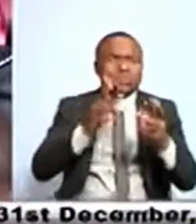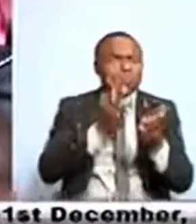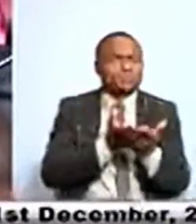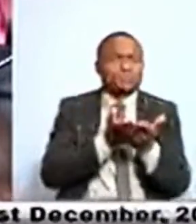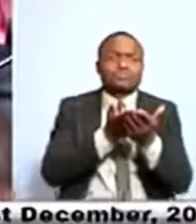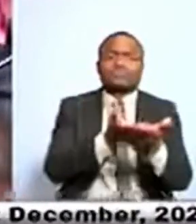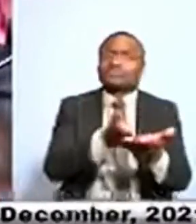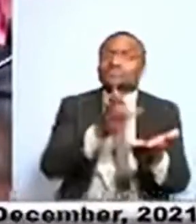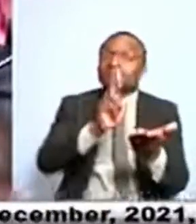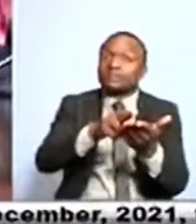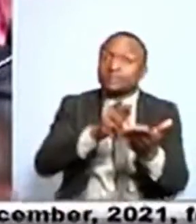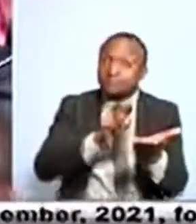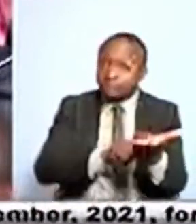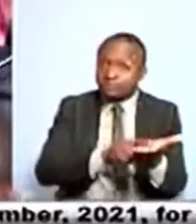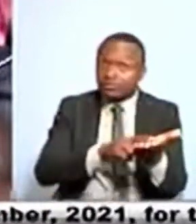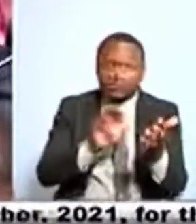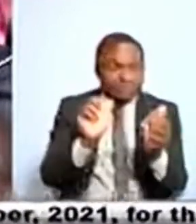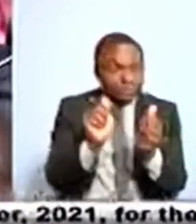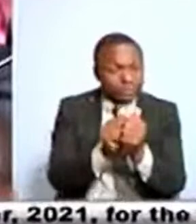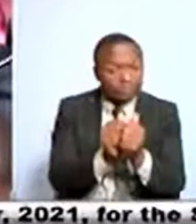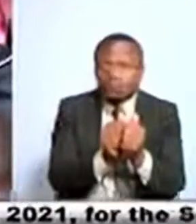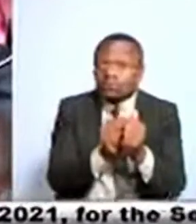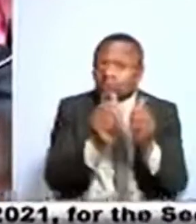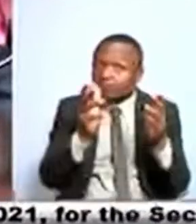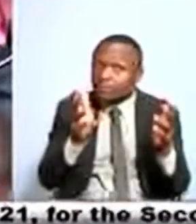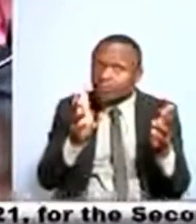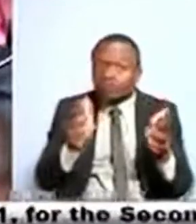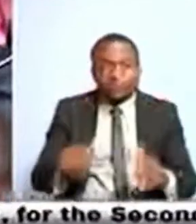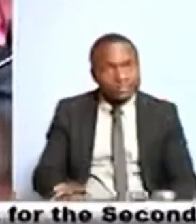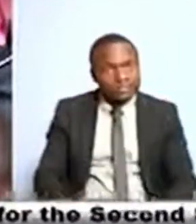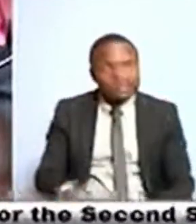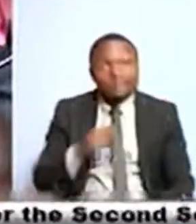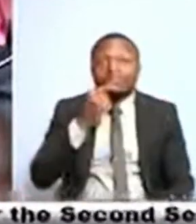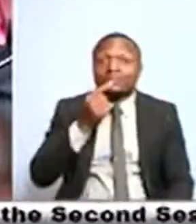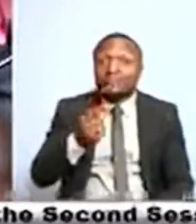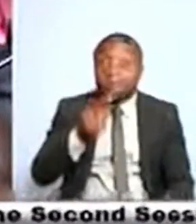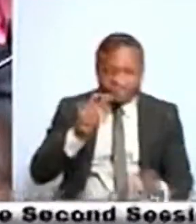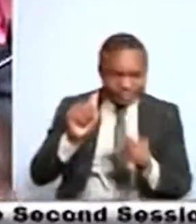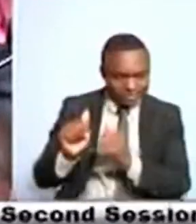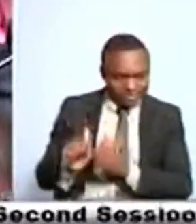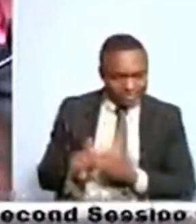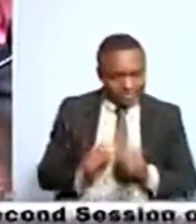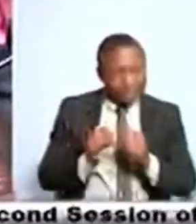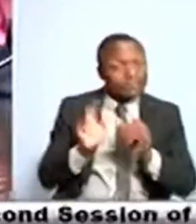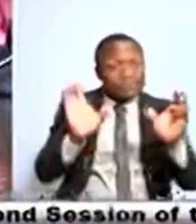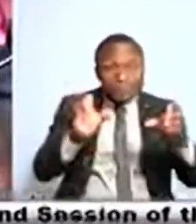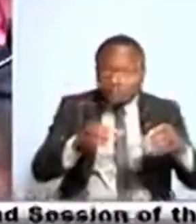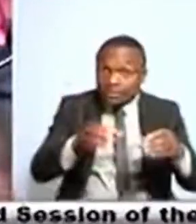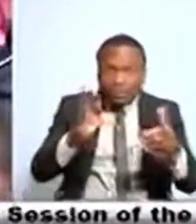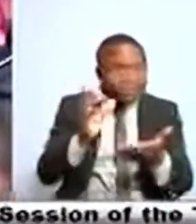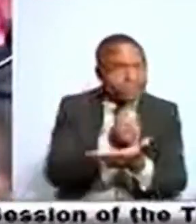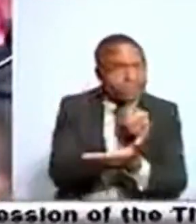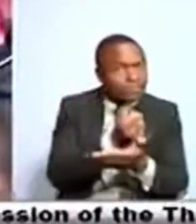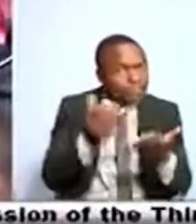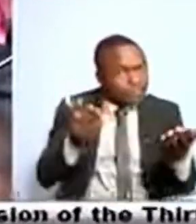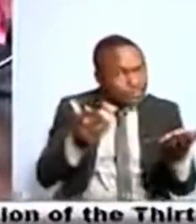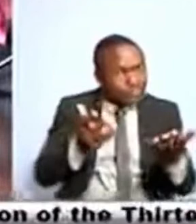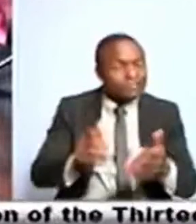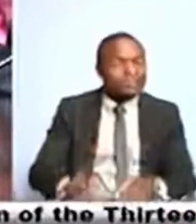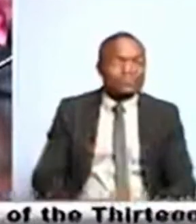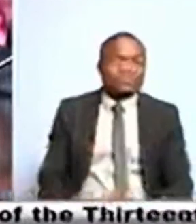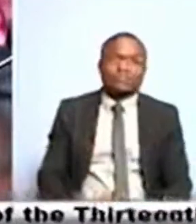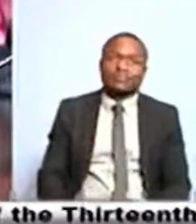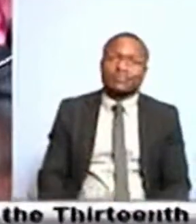a report without stating the action that the committee had taken.